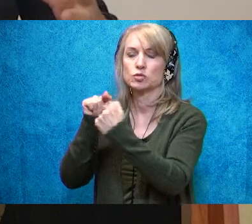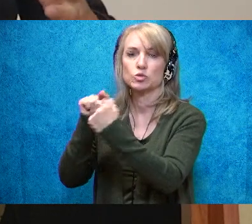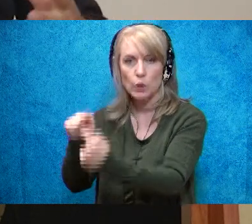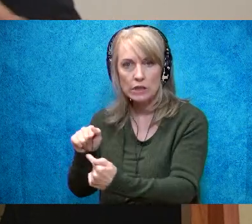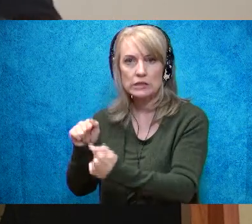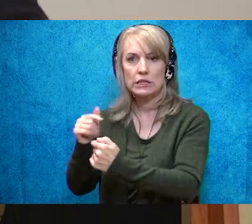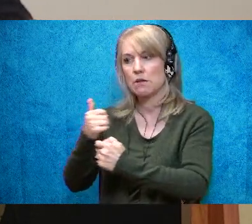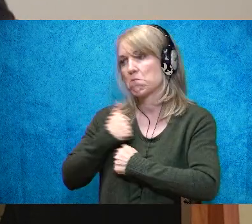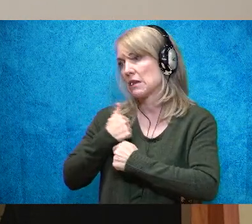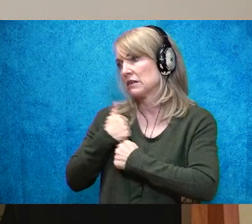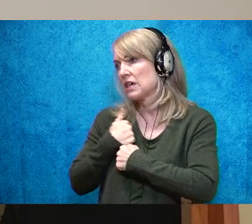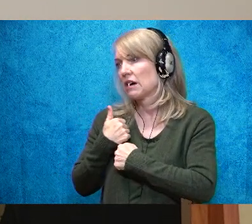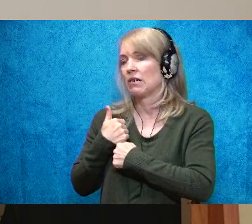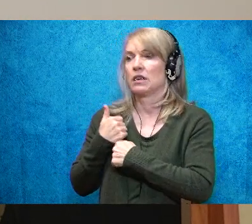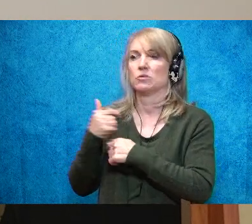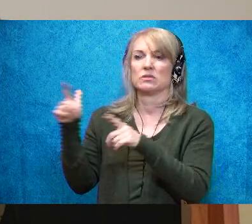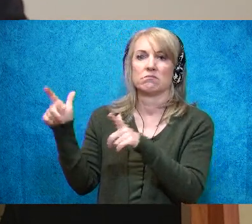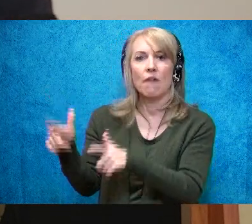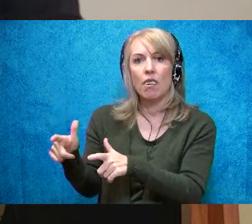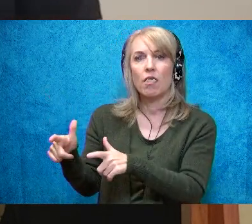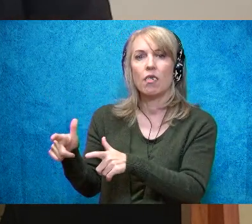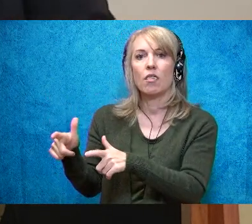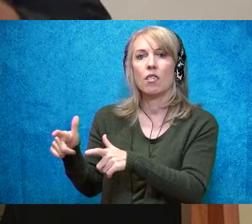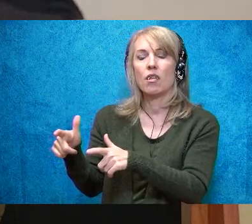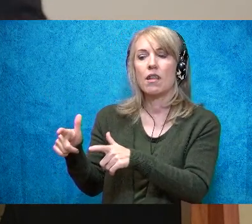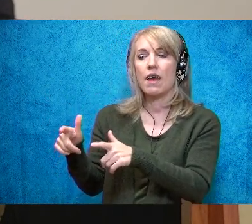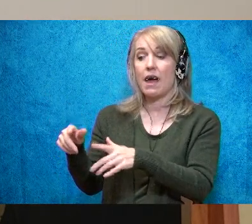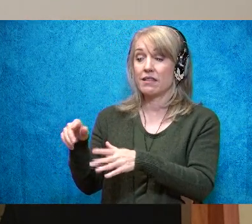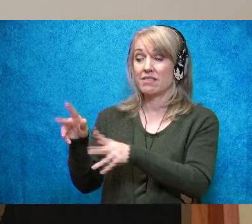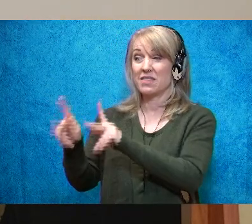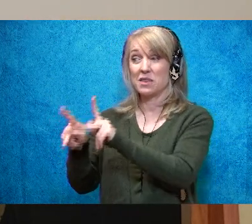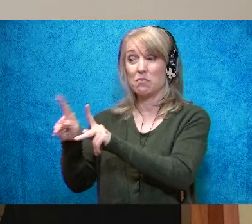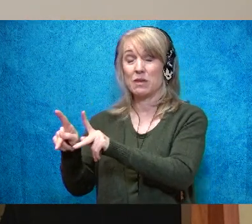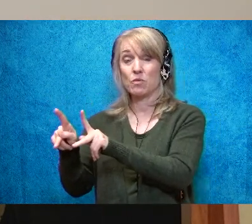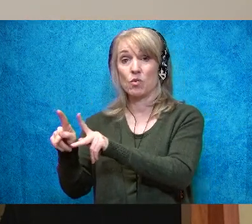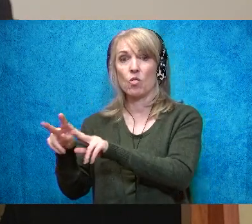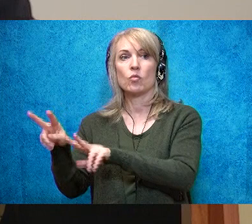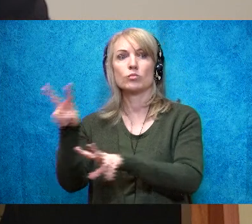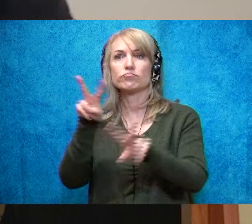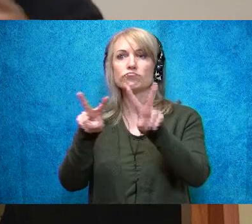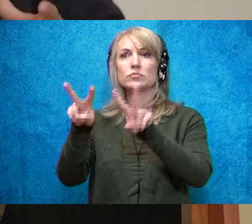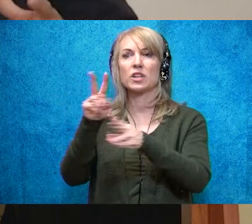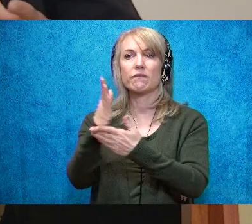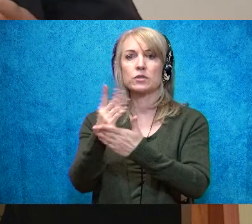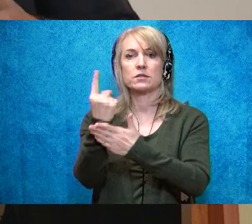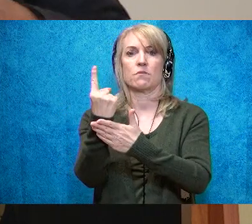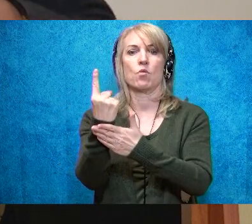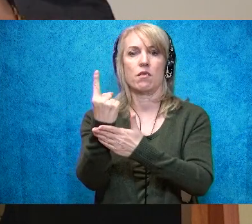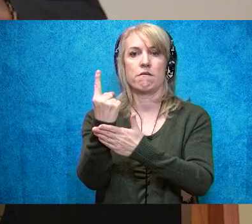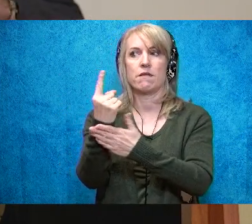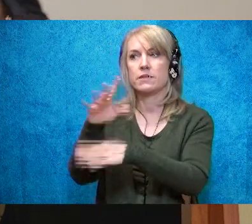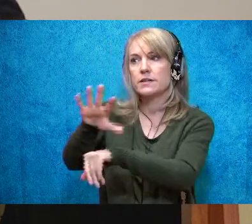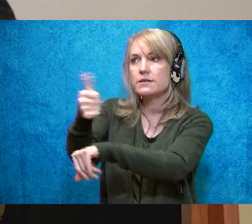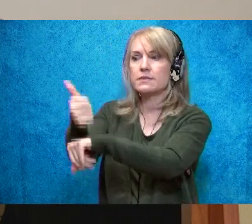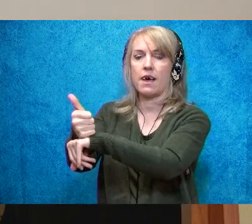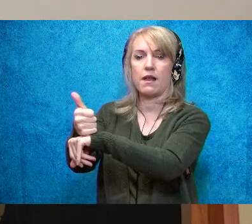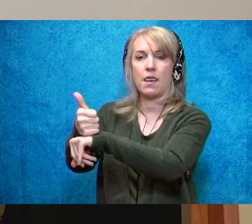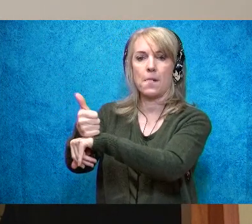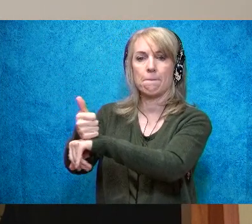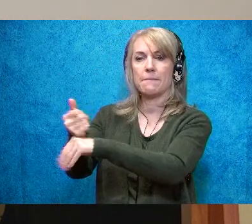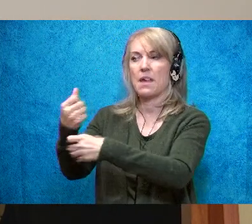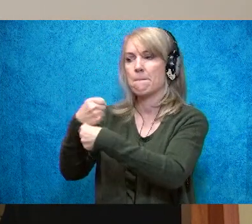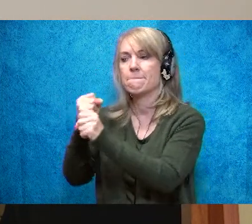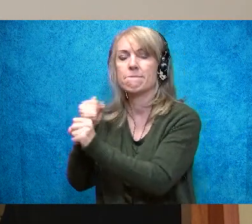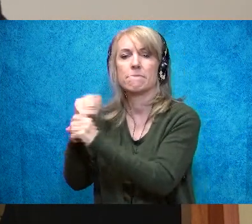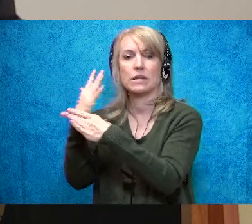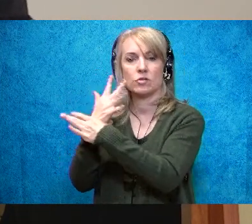German people were looking for somebody to reestablish Germany. So Adolf Hitler was the guy who came in and